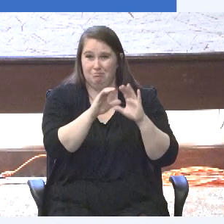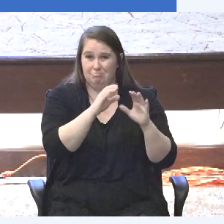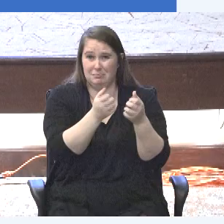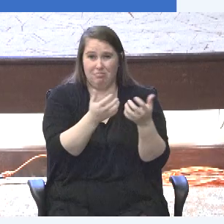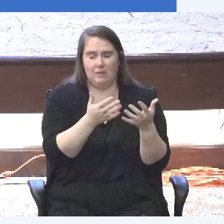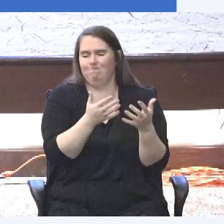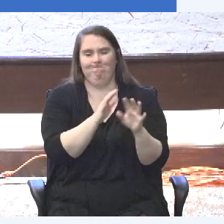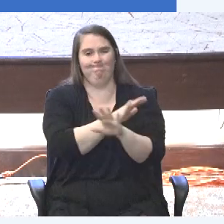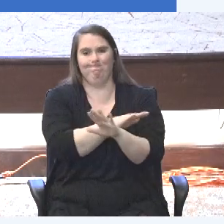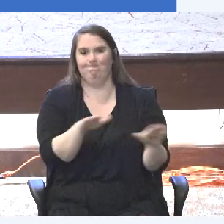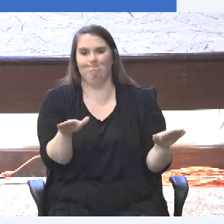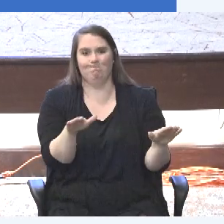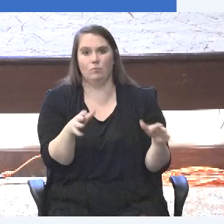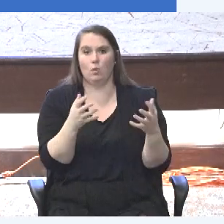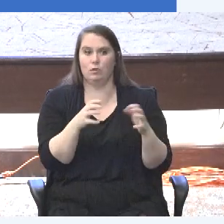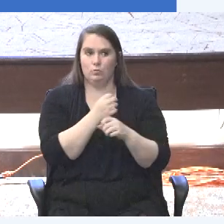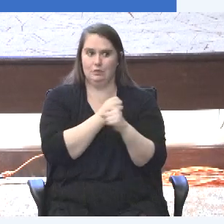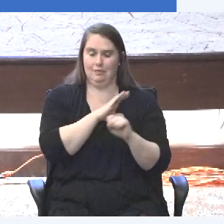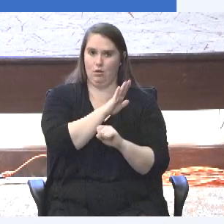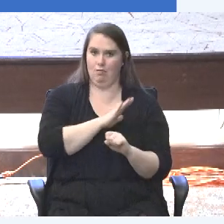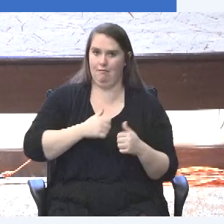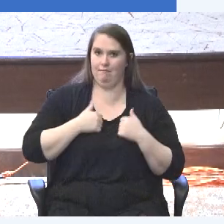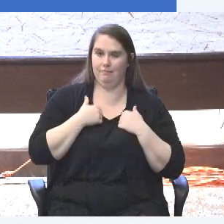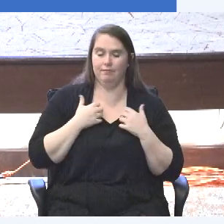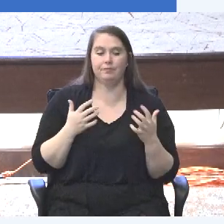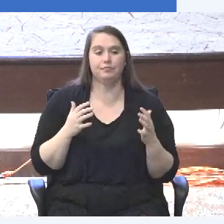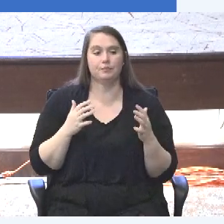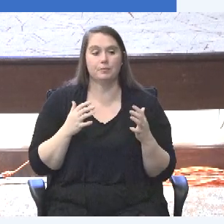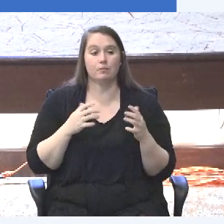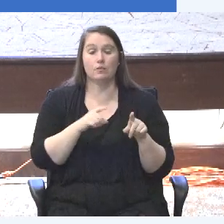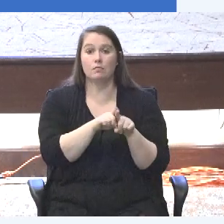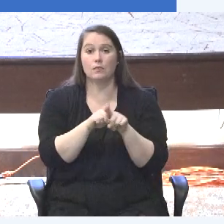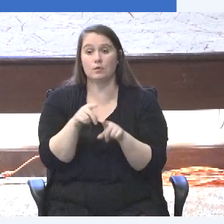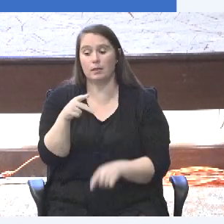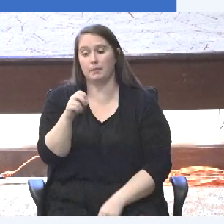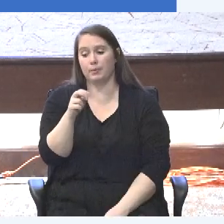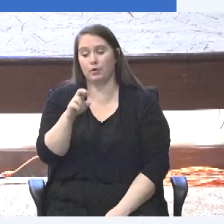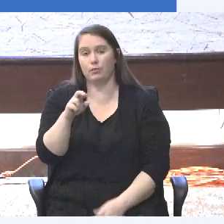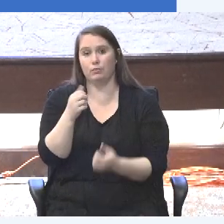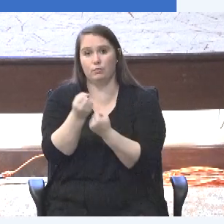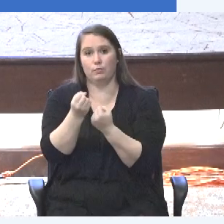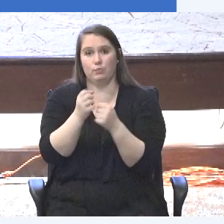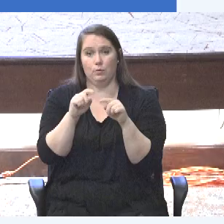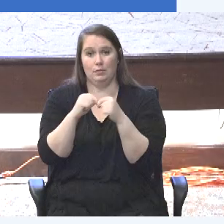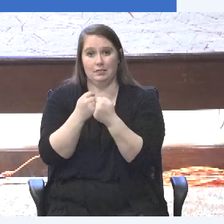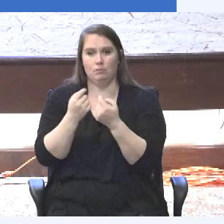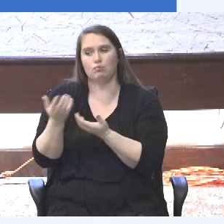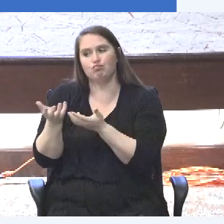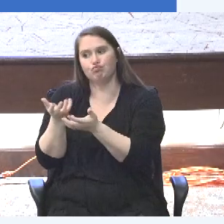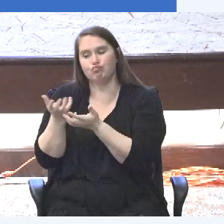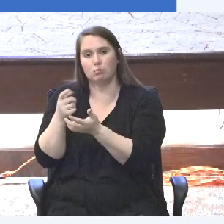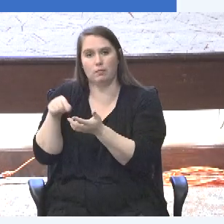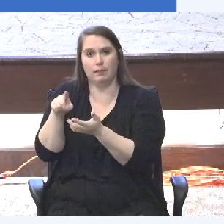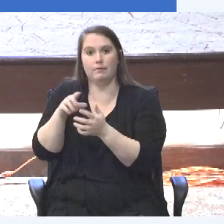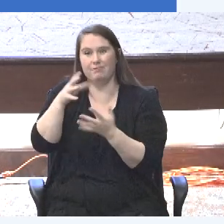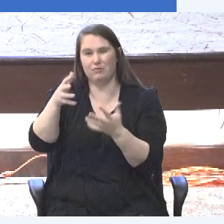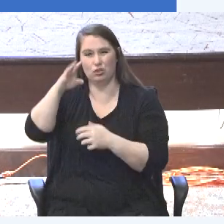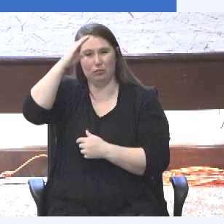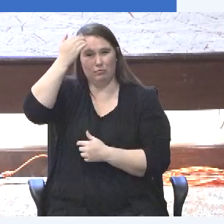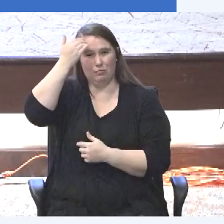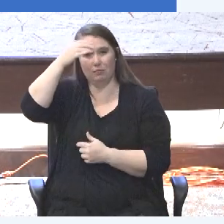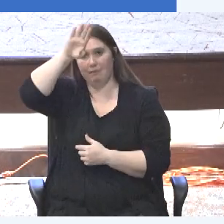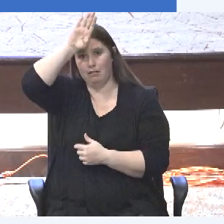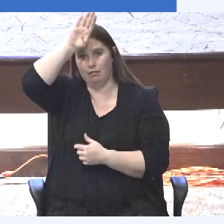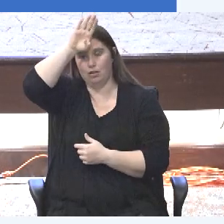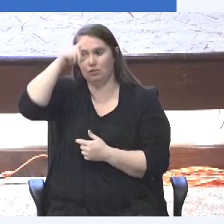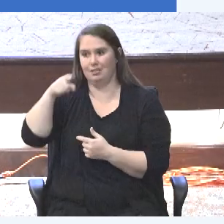lives. They're working on that procedure. We also have been working with our peer support team. So firefighters we know are being challenged with mental